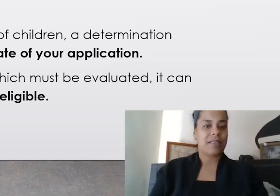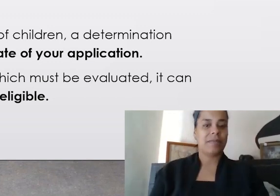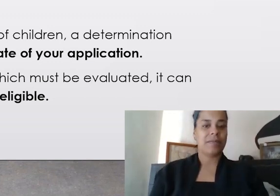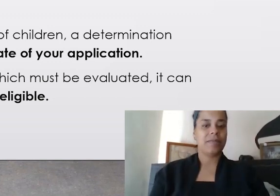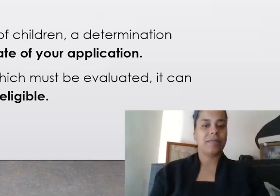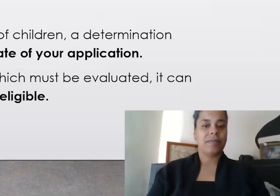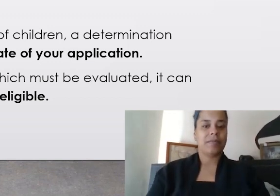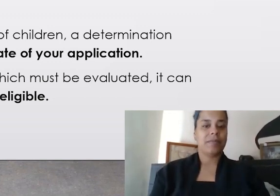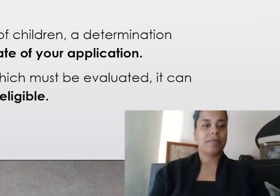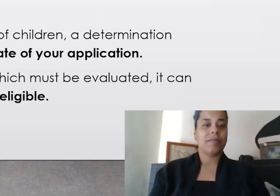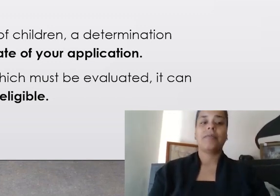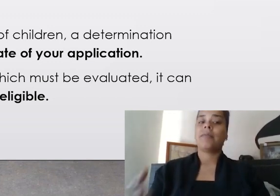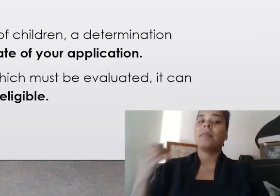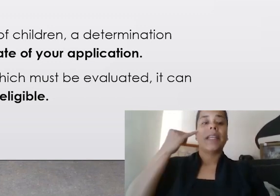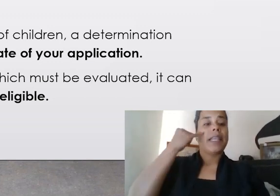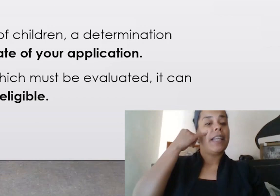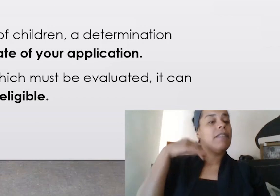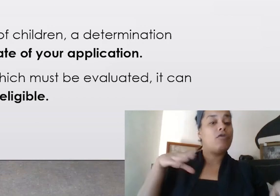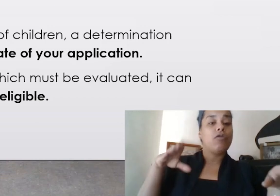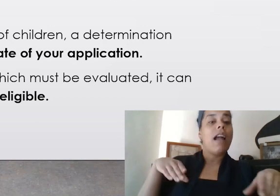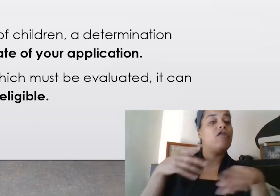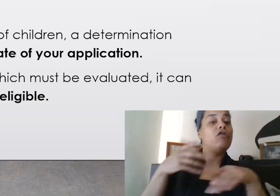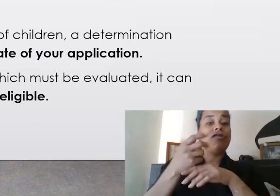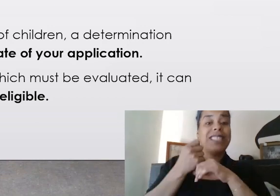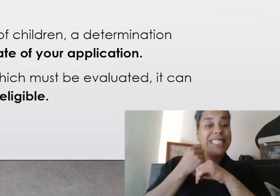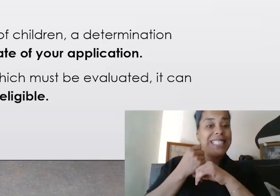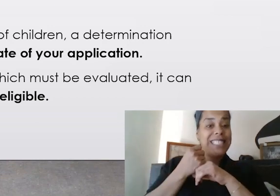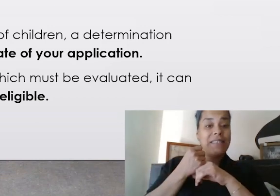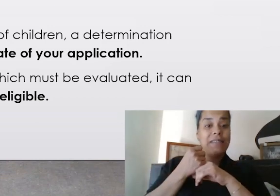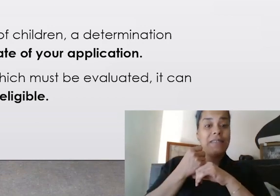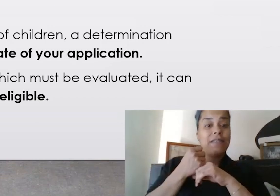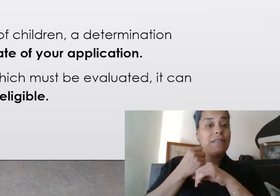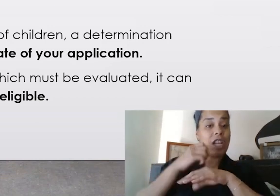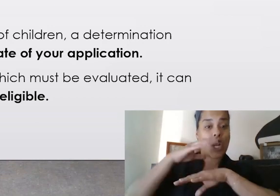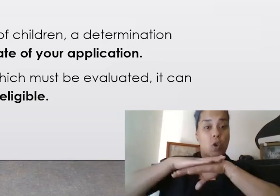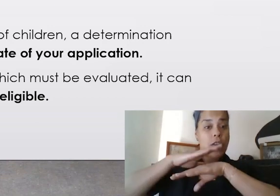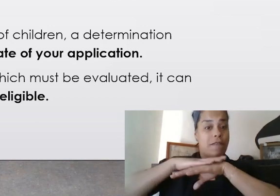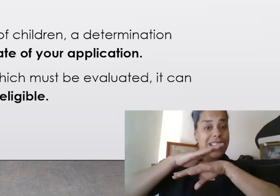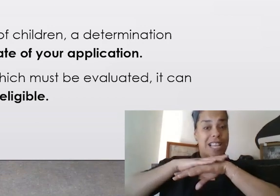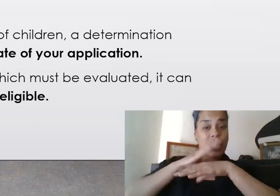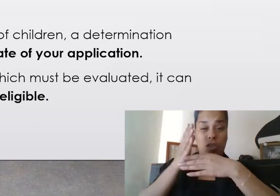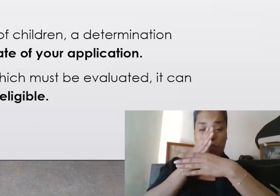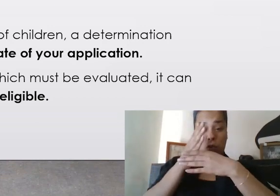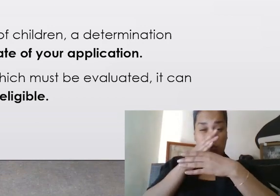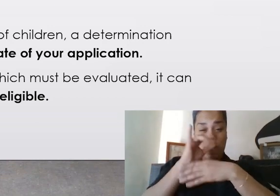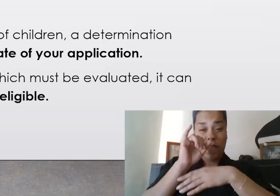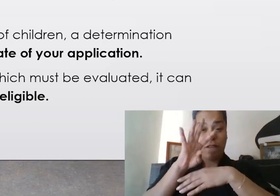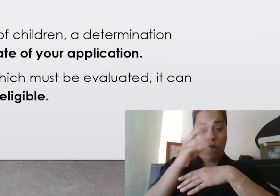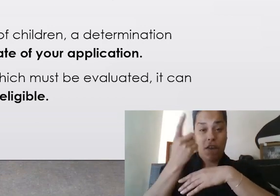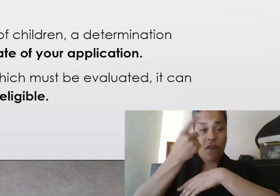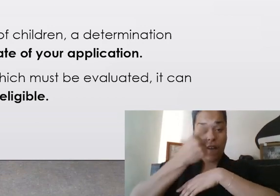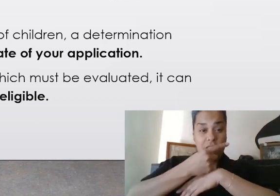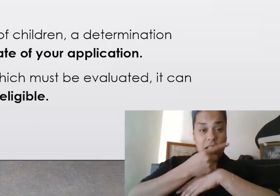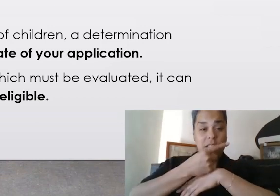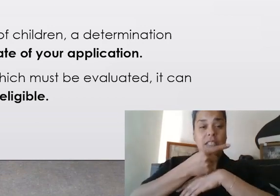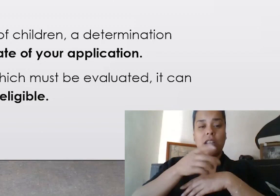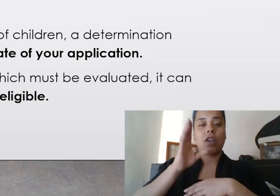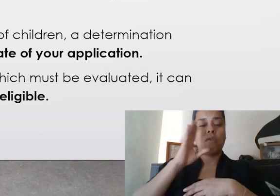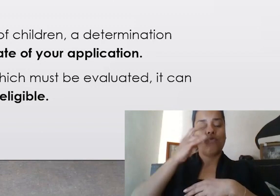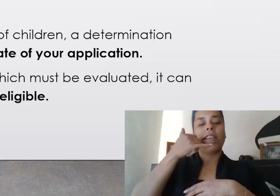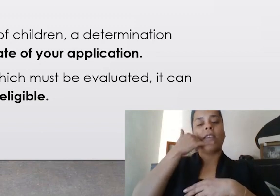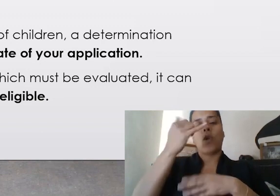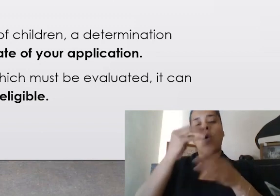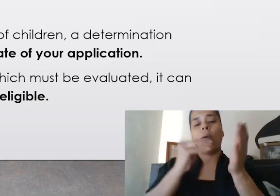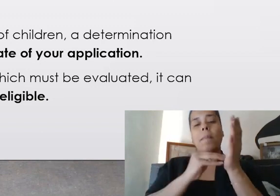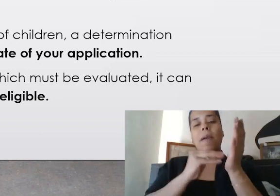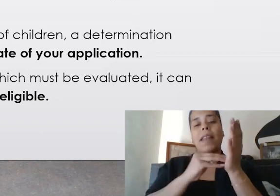If you haven't received any notification within that 45-day window, you can call the Medicaid helpline. If